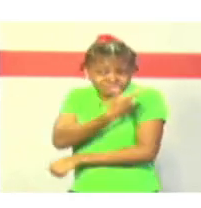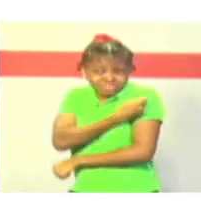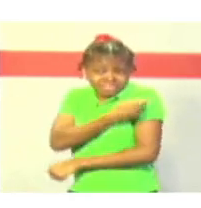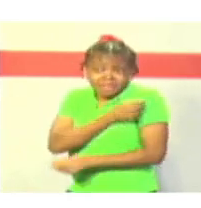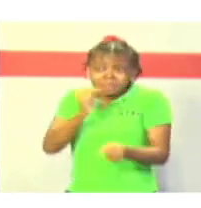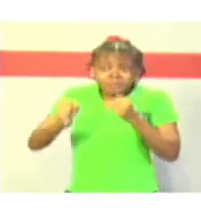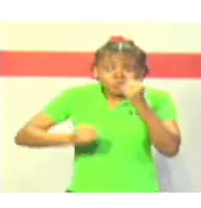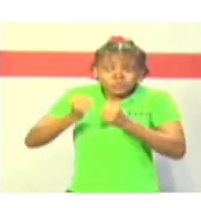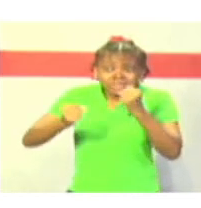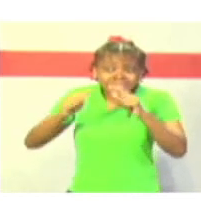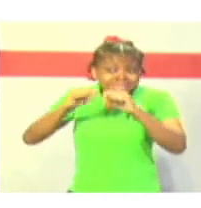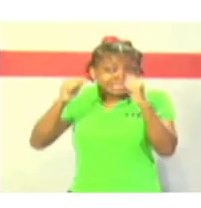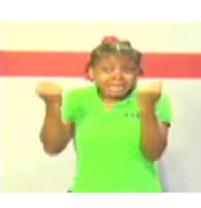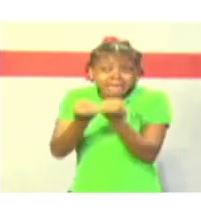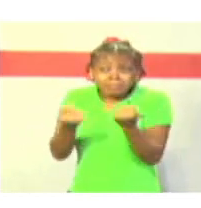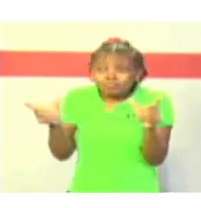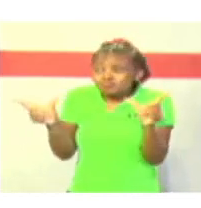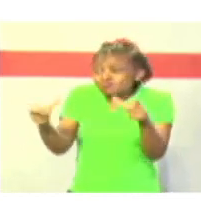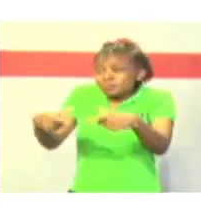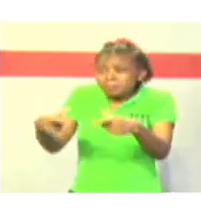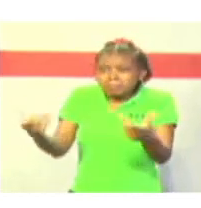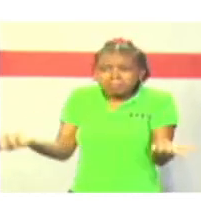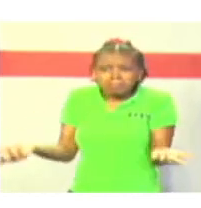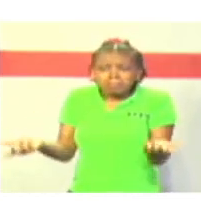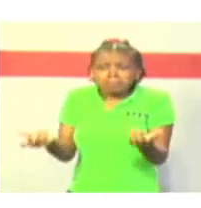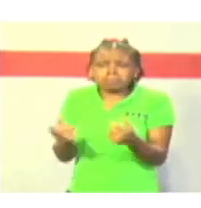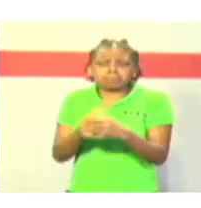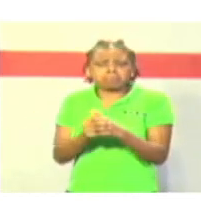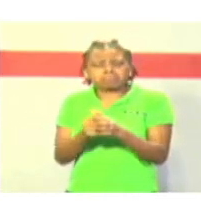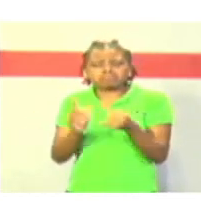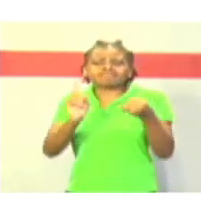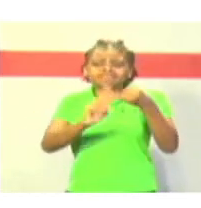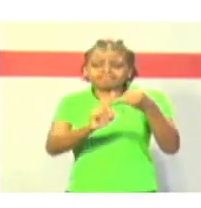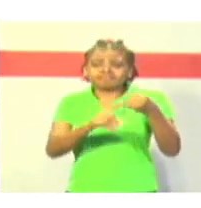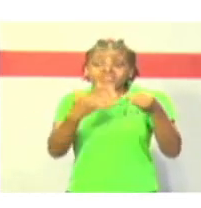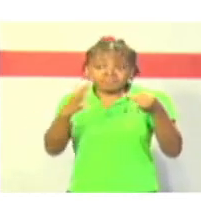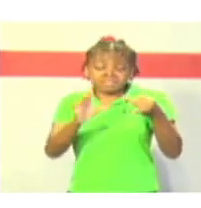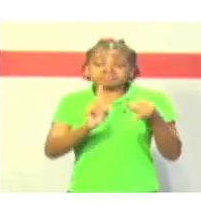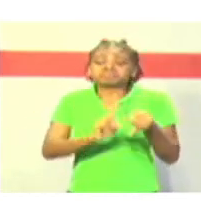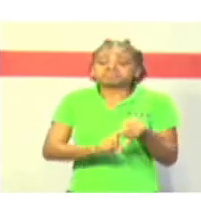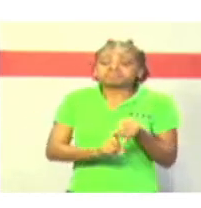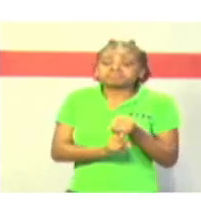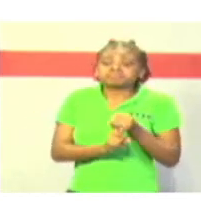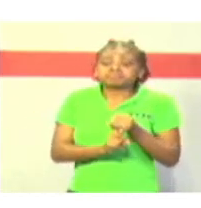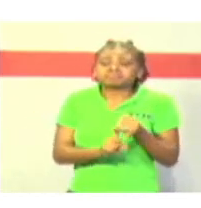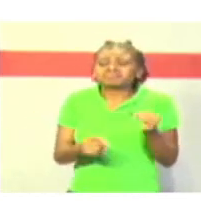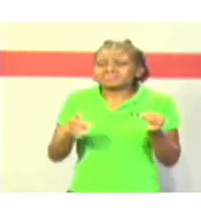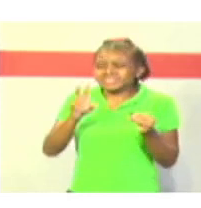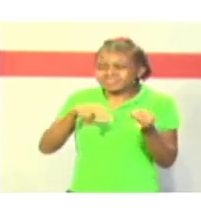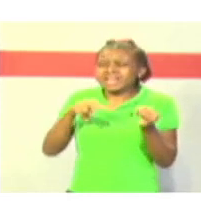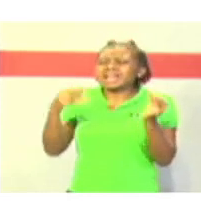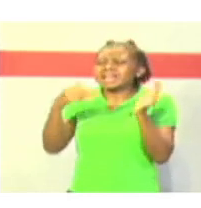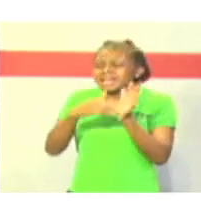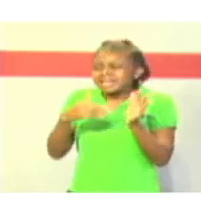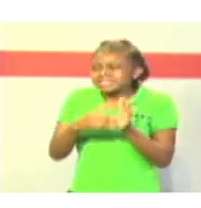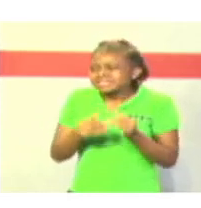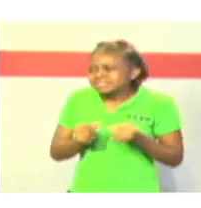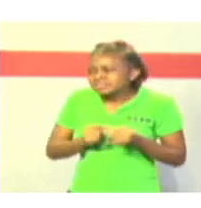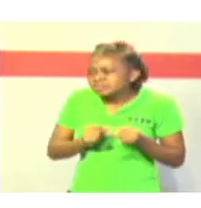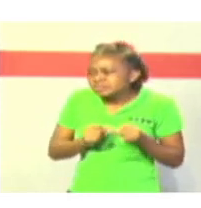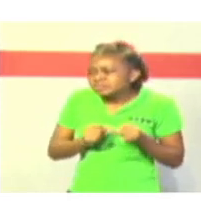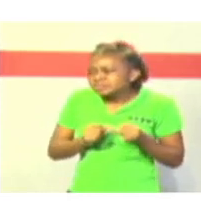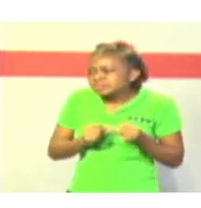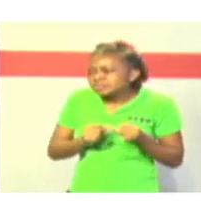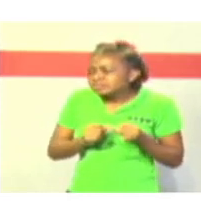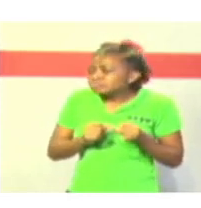daily positive cases, or has there been any link? Let me read that again. Has there any daily